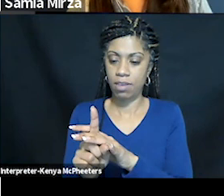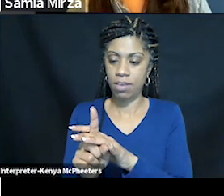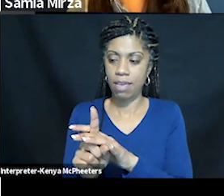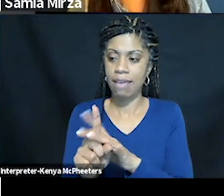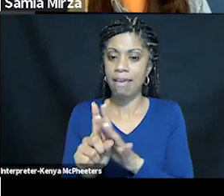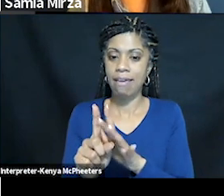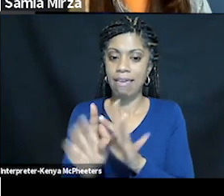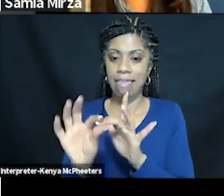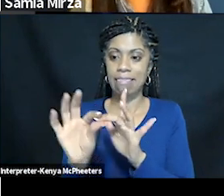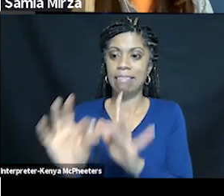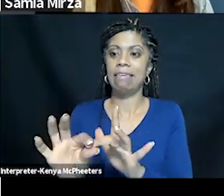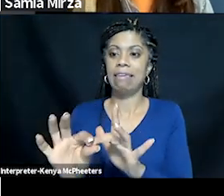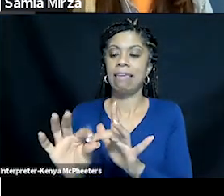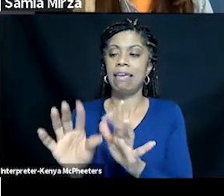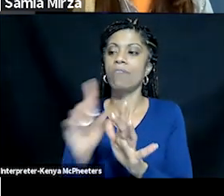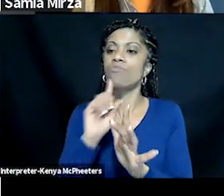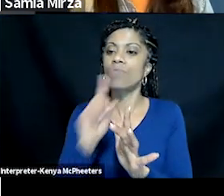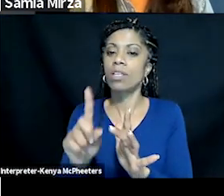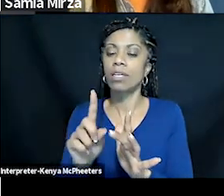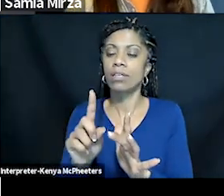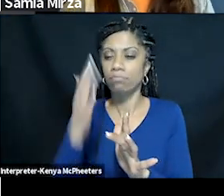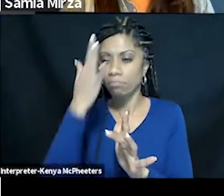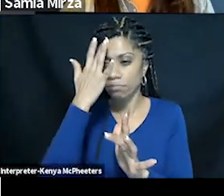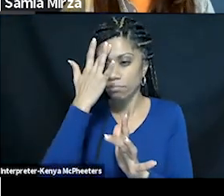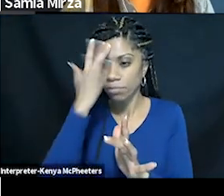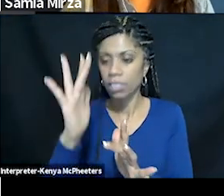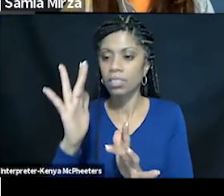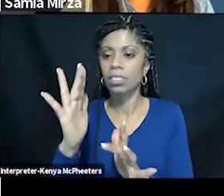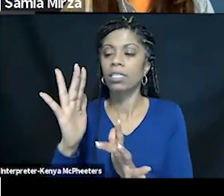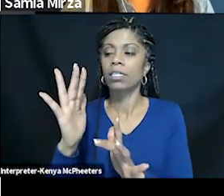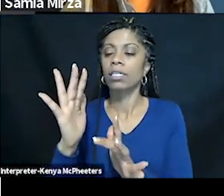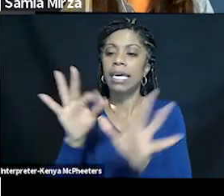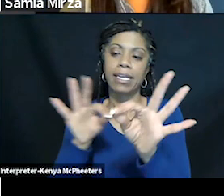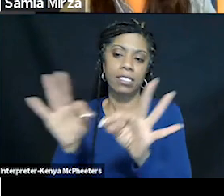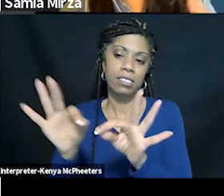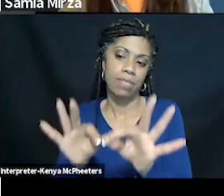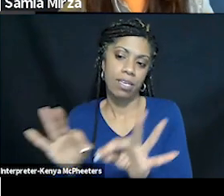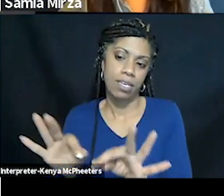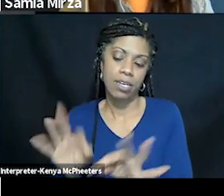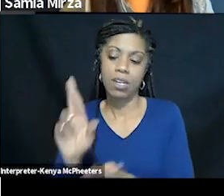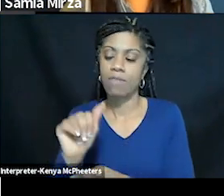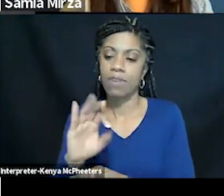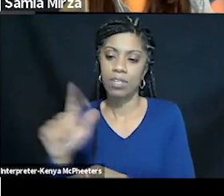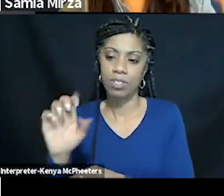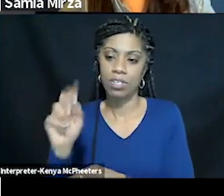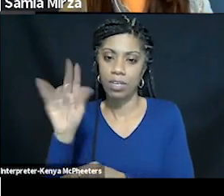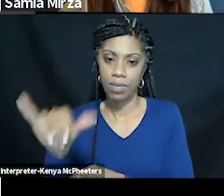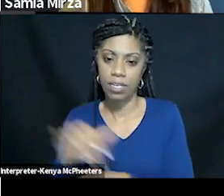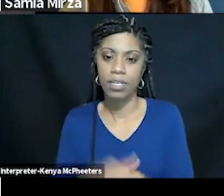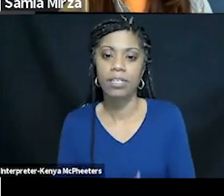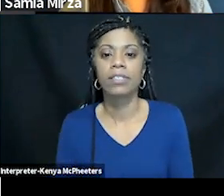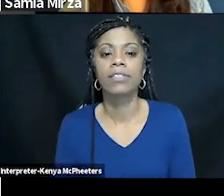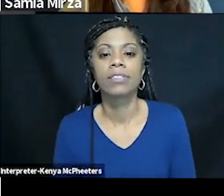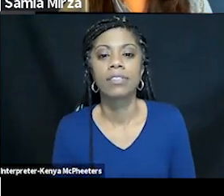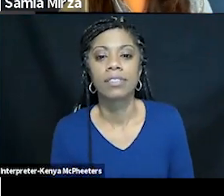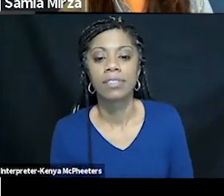really be able to articulate that message best. And in just the last slide here, we were going to go into a much deeper explanation